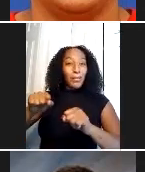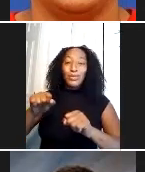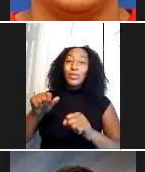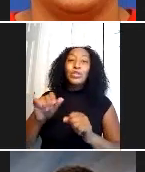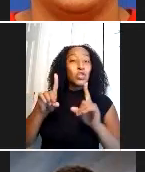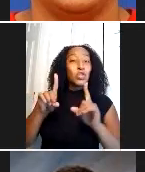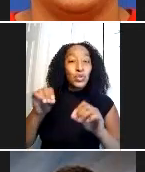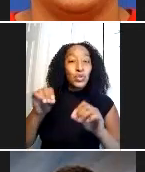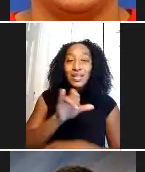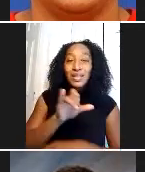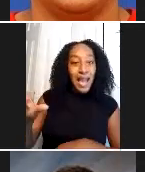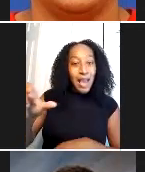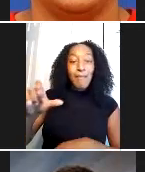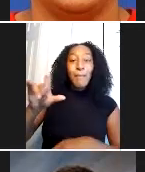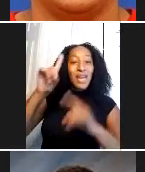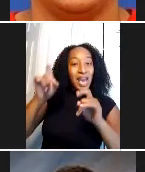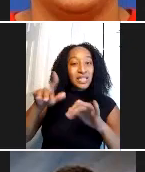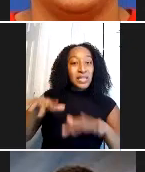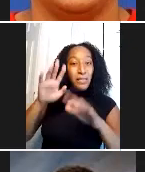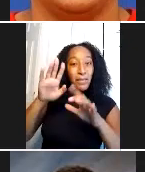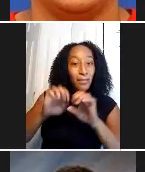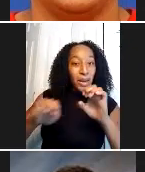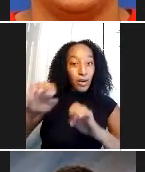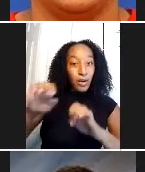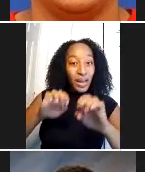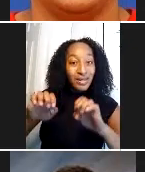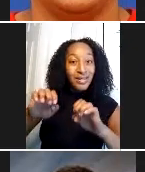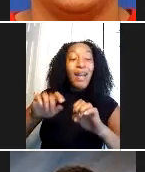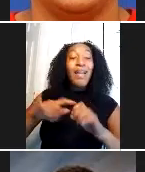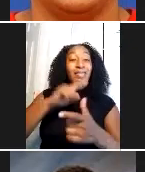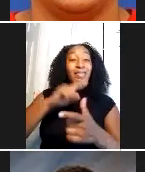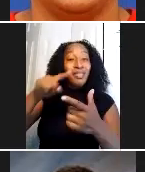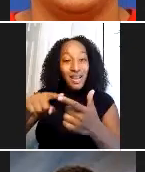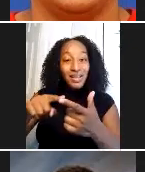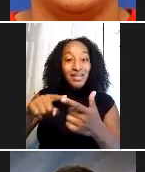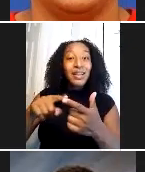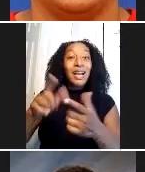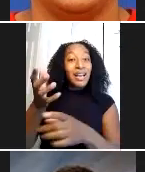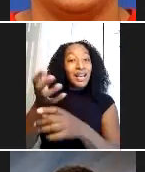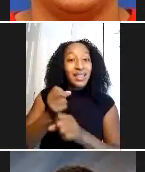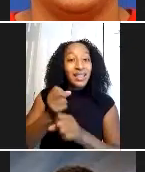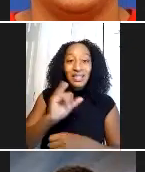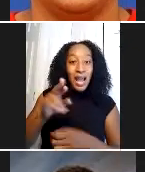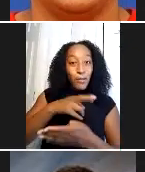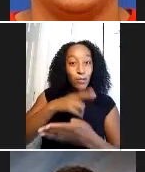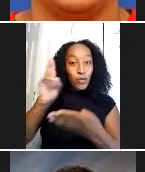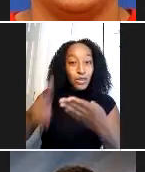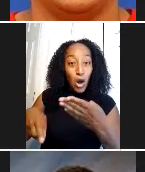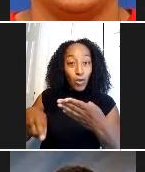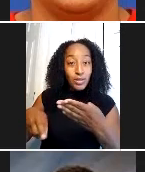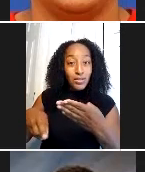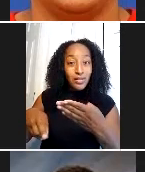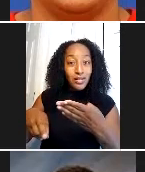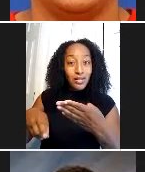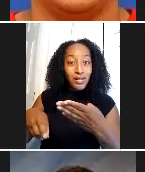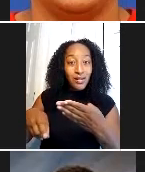textbook because somebody did an experiment and that single experiment is contrary to all 1,000